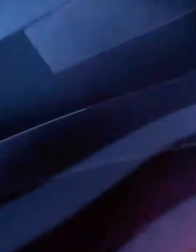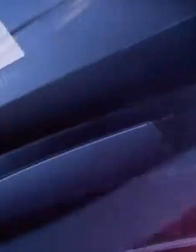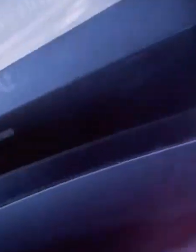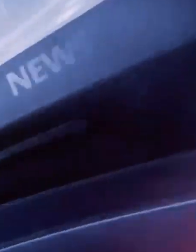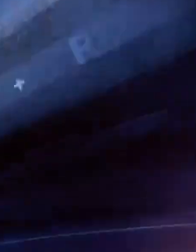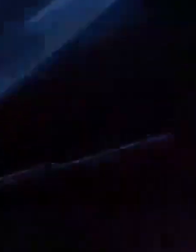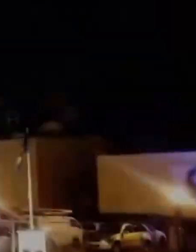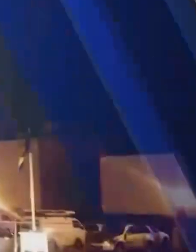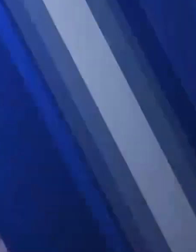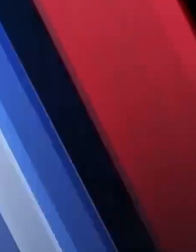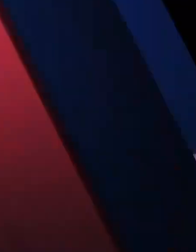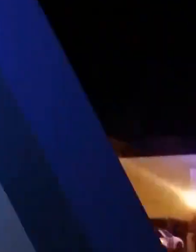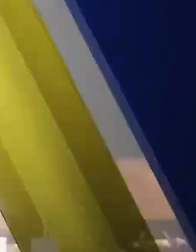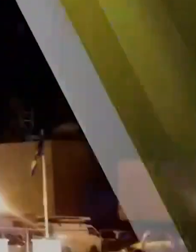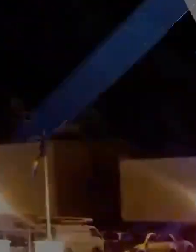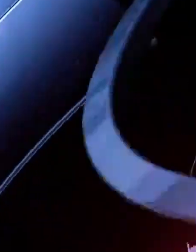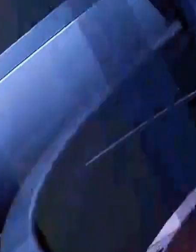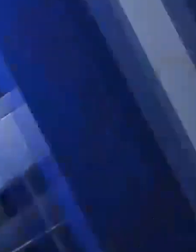Blaze.